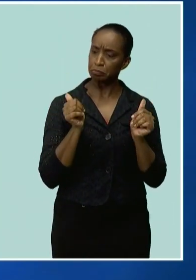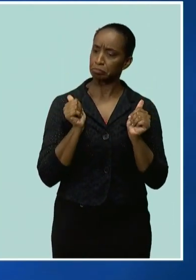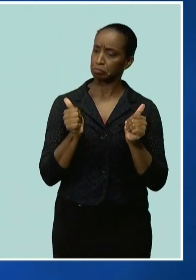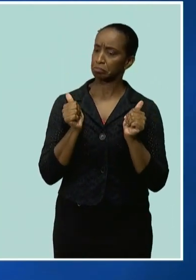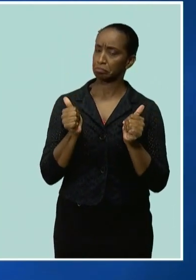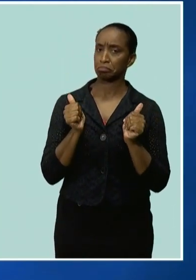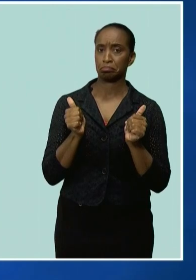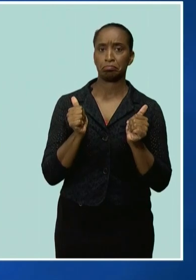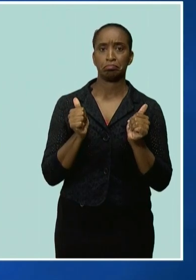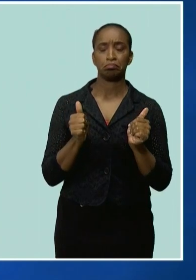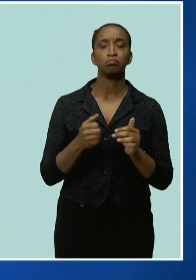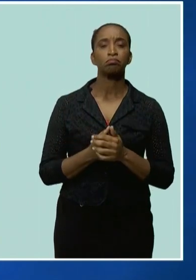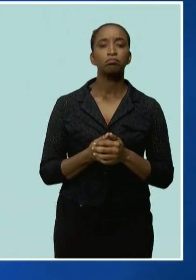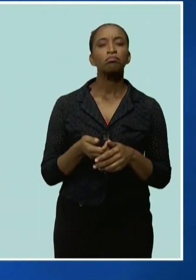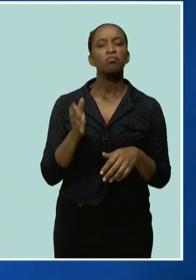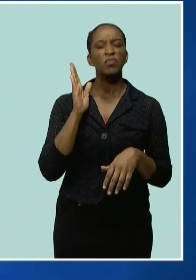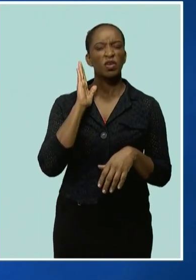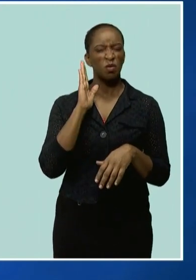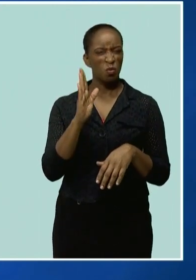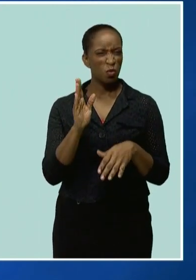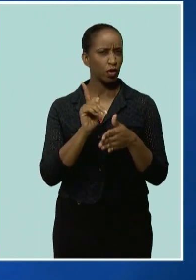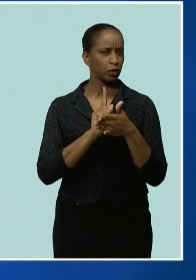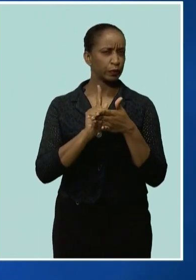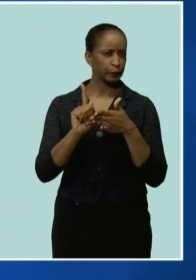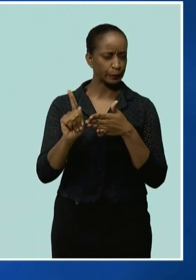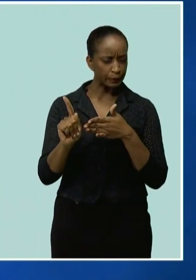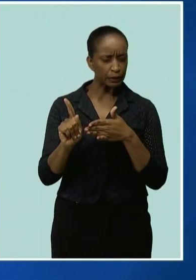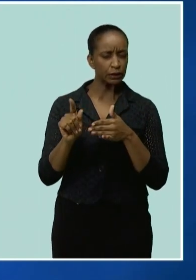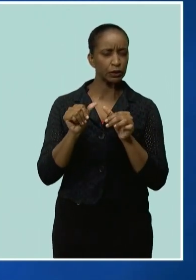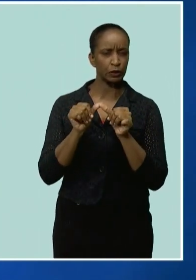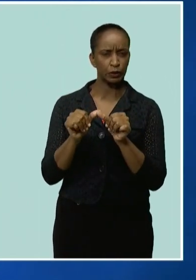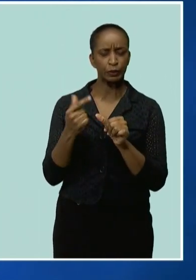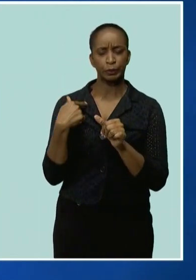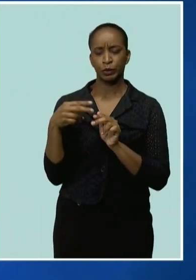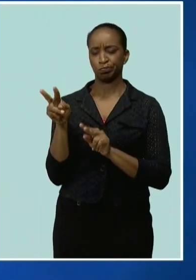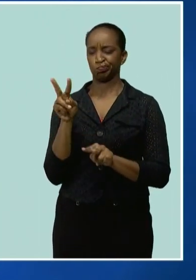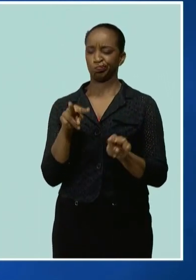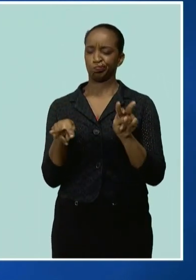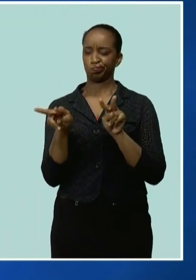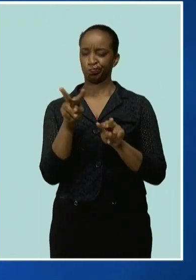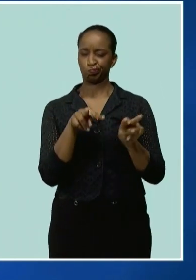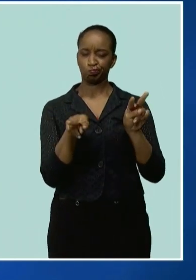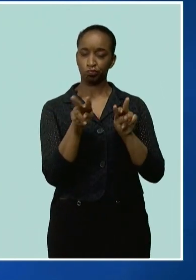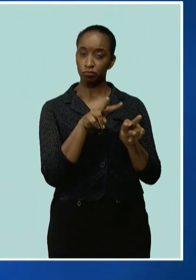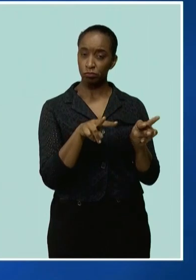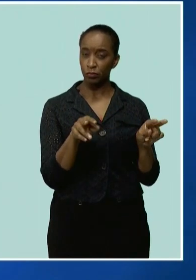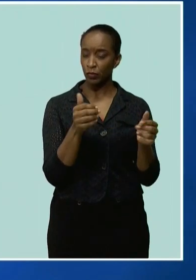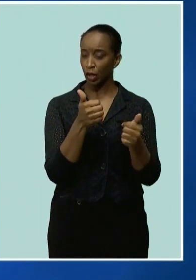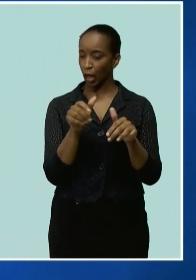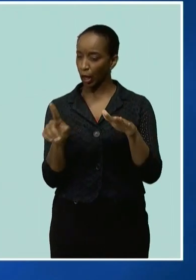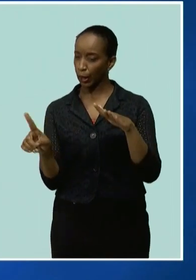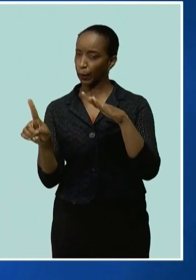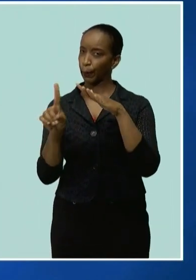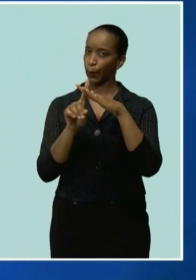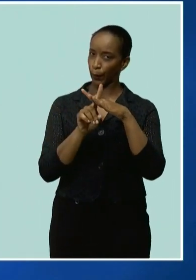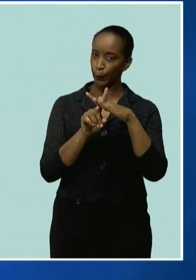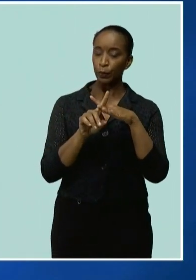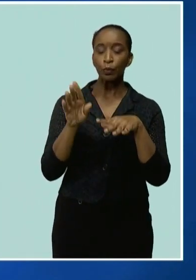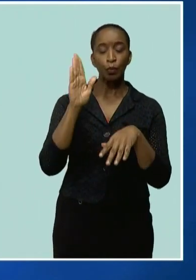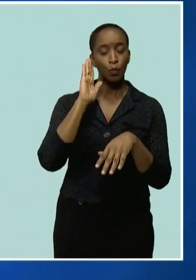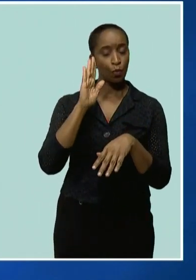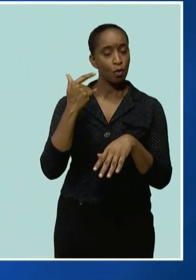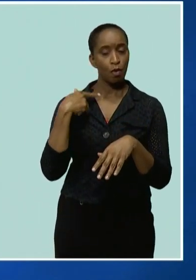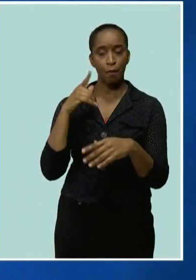and I shall monitor as the week progresses. And if I were to see anything that I think that's inappropriate, I shall be speaking to